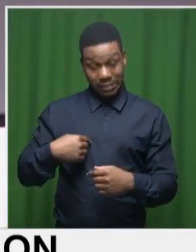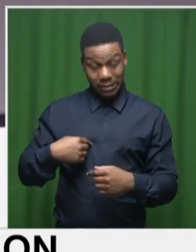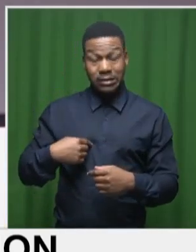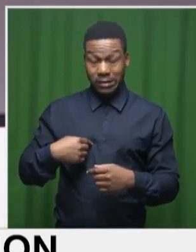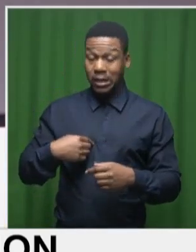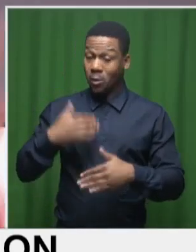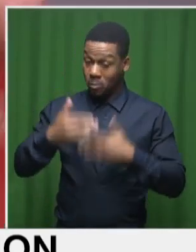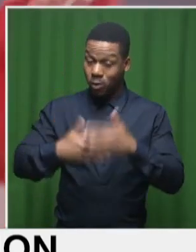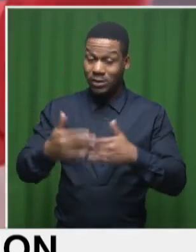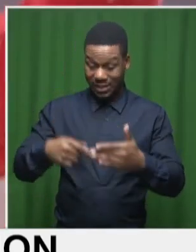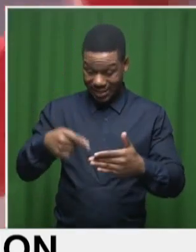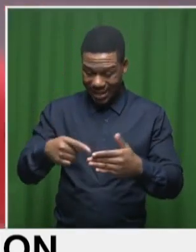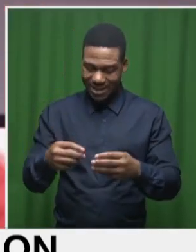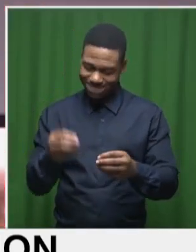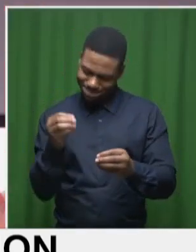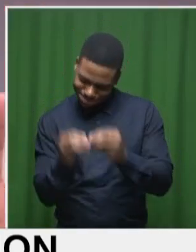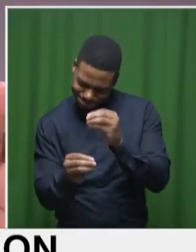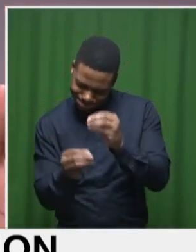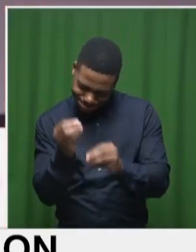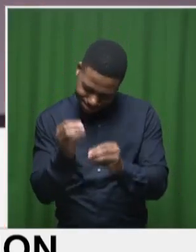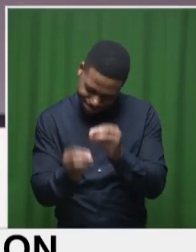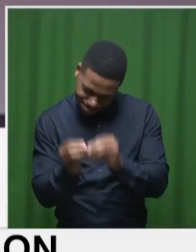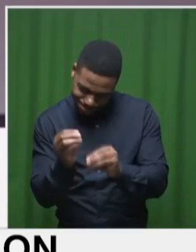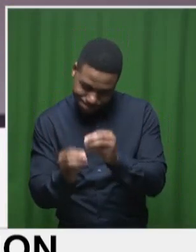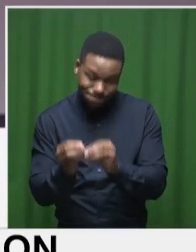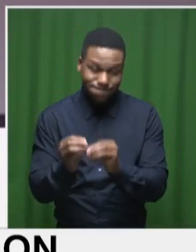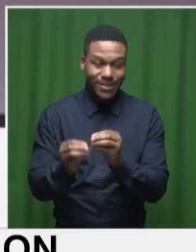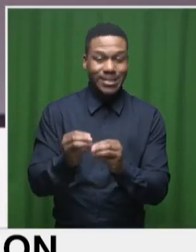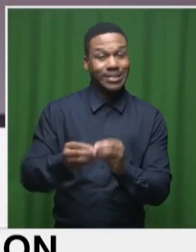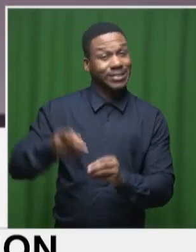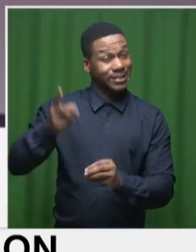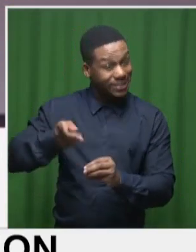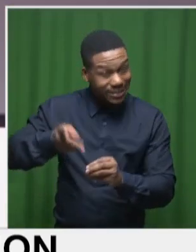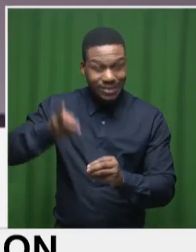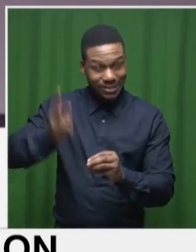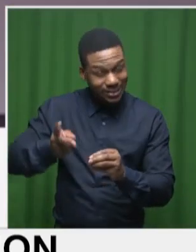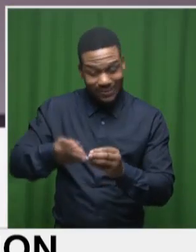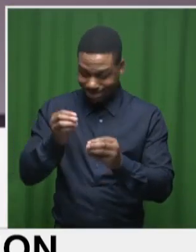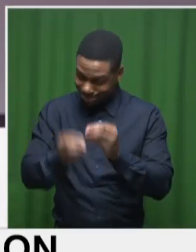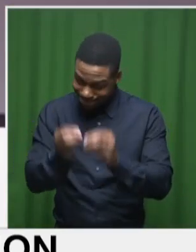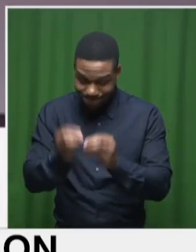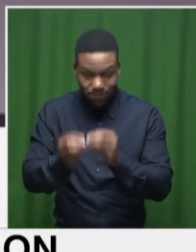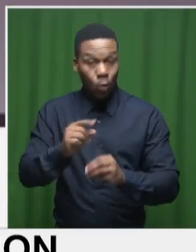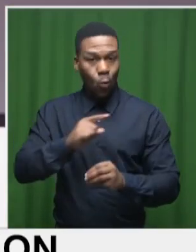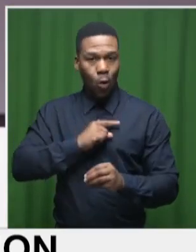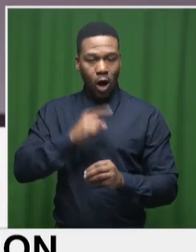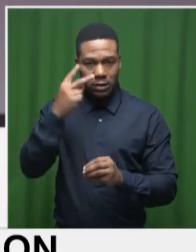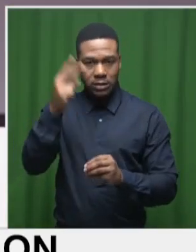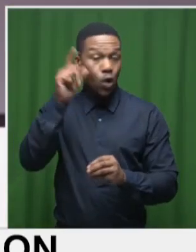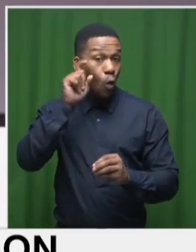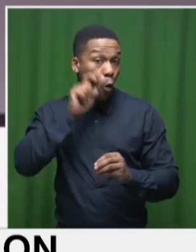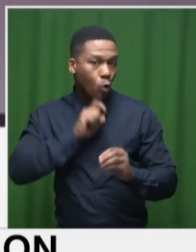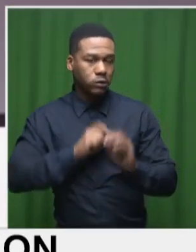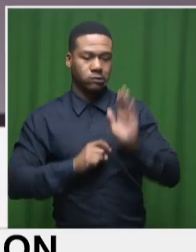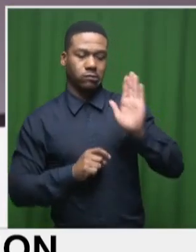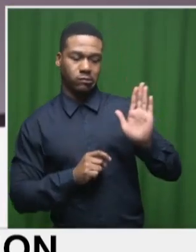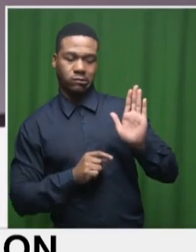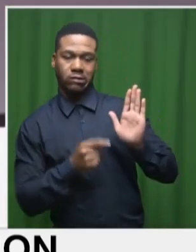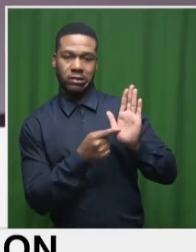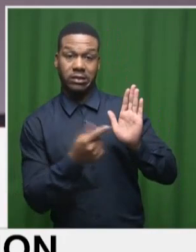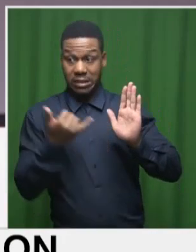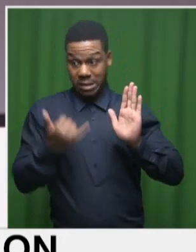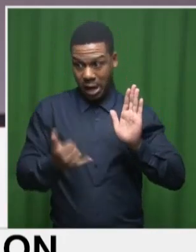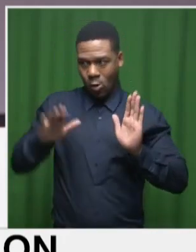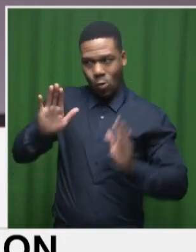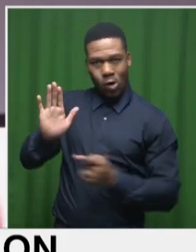process. If you could see the initial design and what we have now, completely two very different things. So I think it's just doing it over